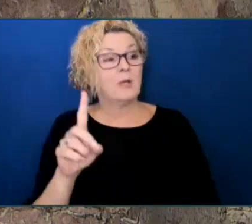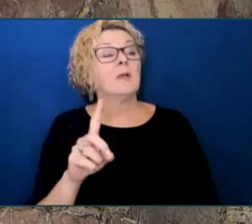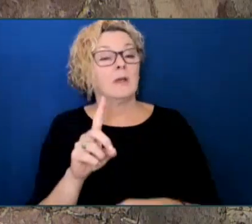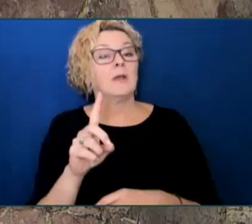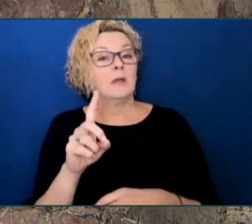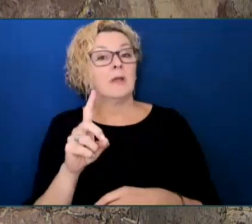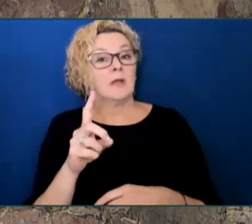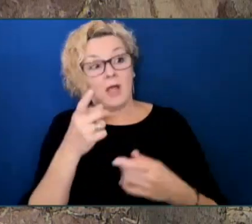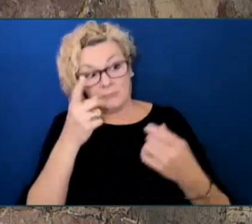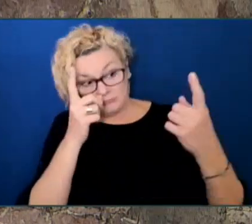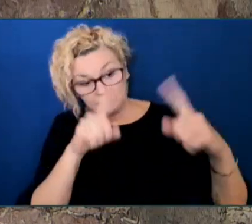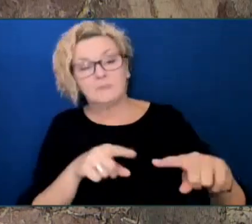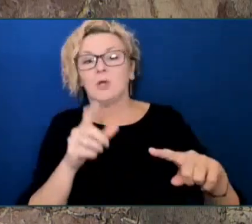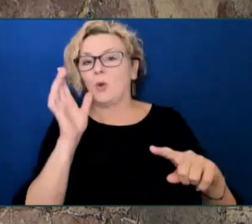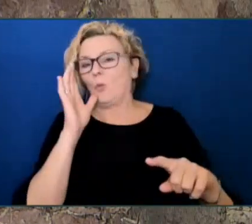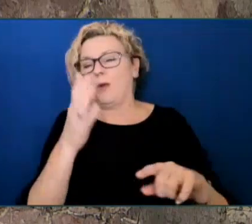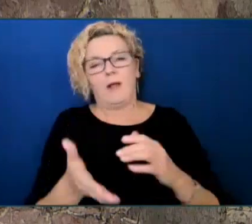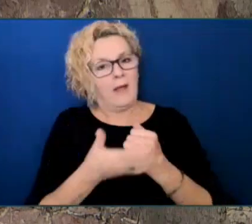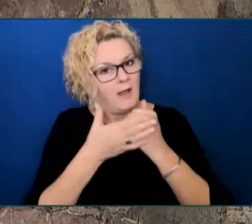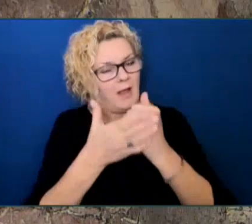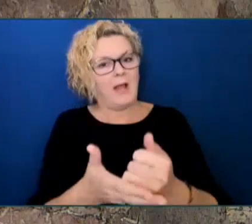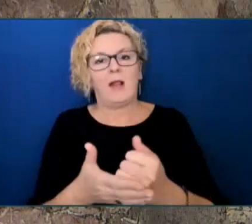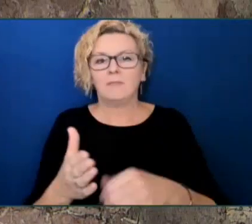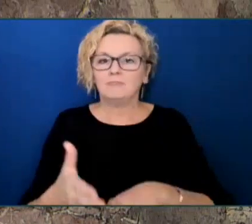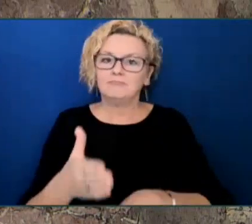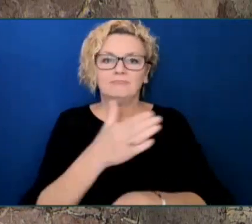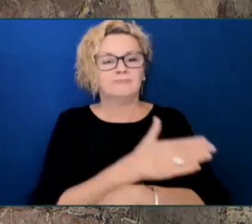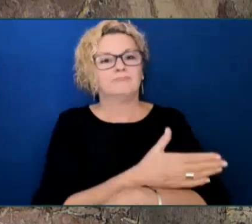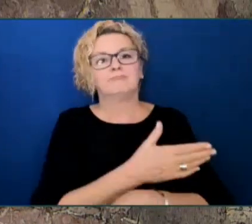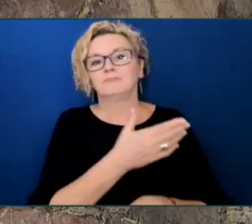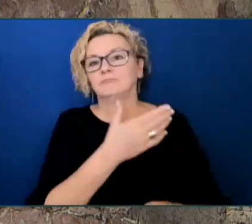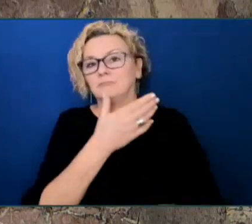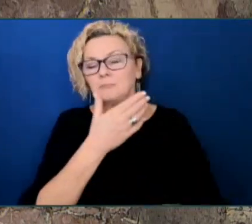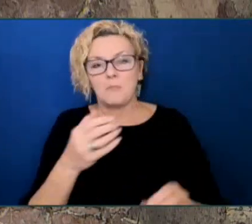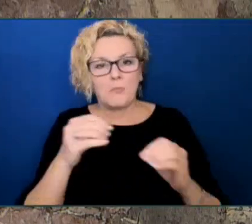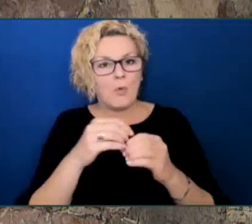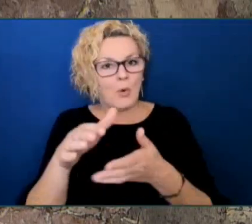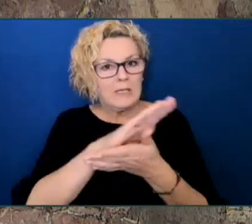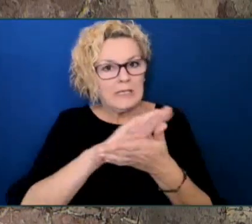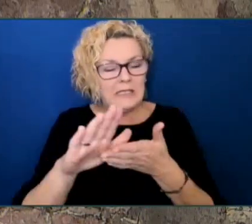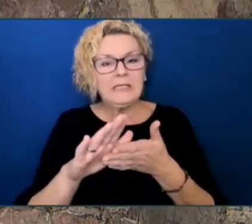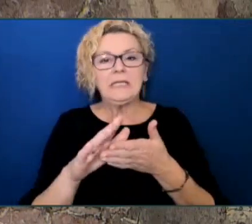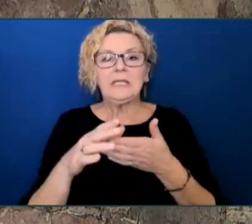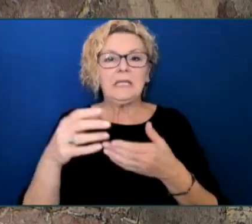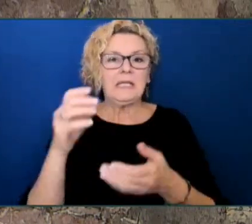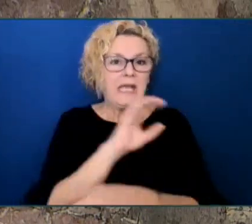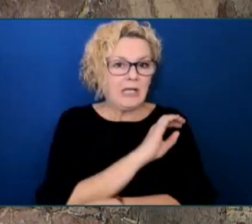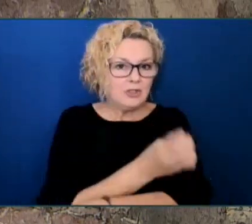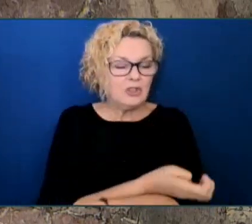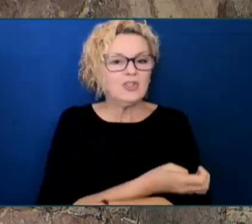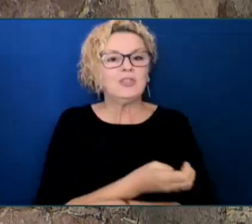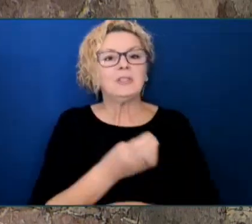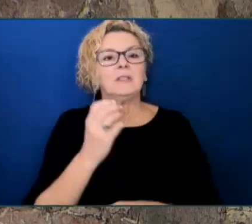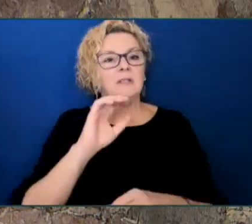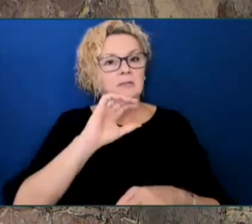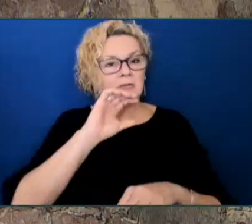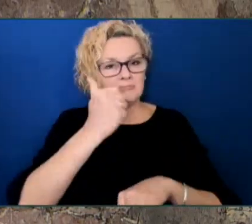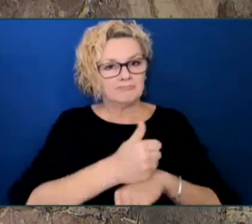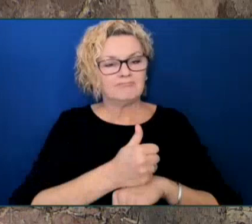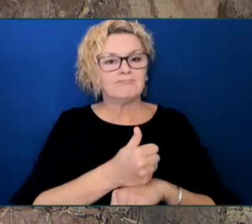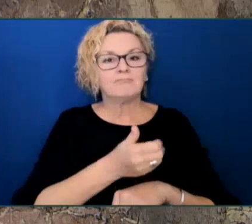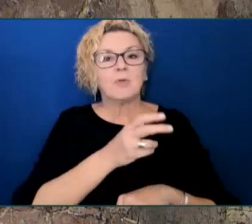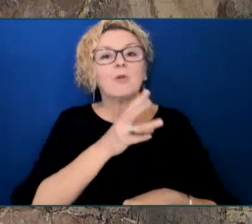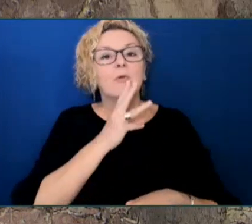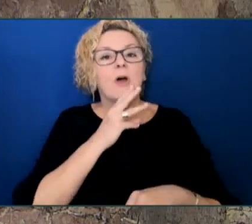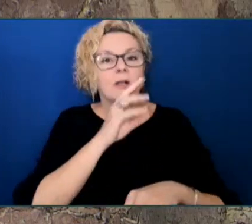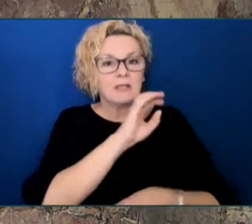in clean hydrogen and a straddle plant. Honourable Speaker, costs for British Columbians have gone